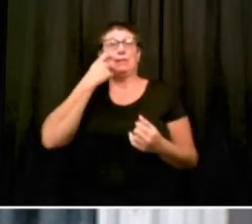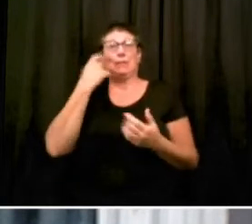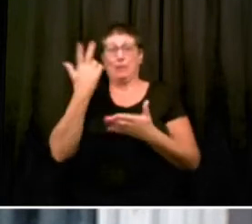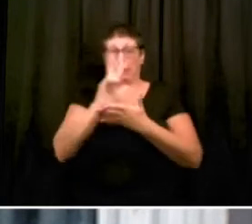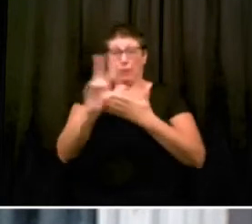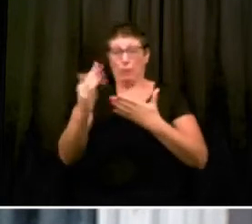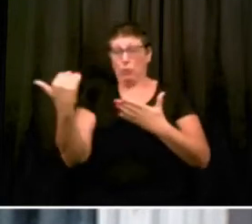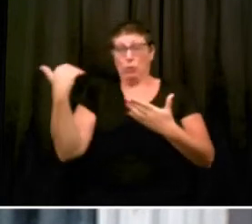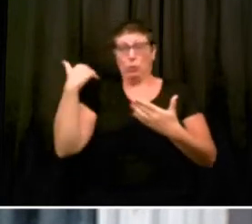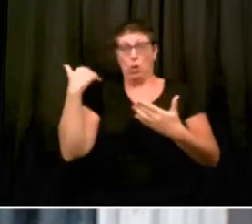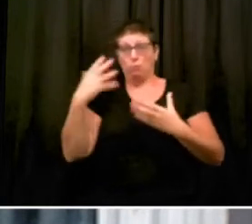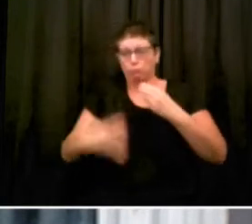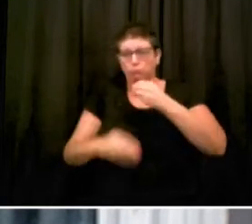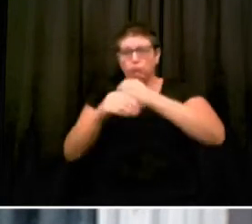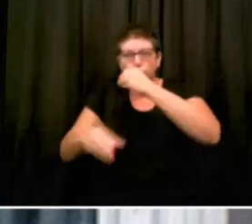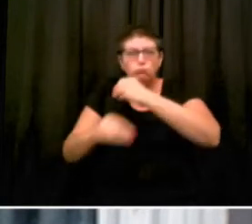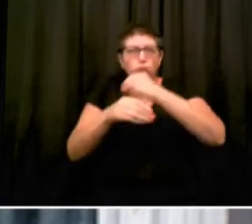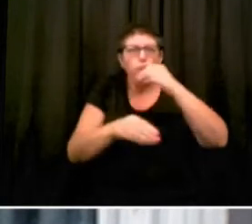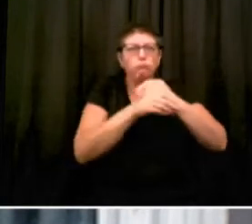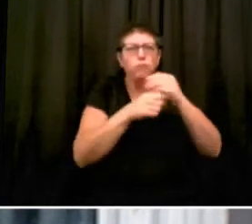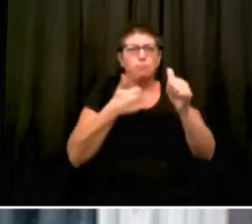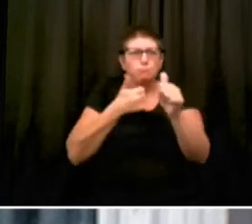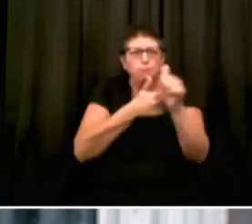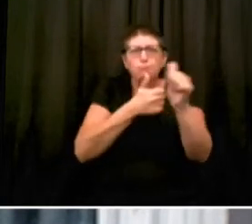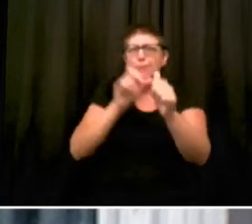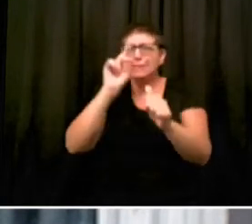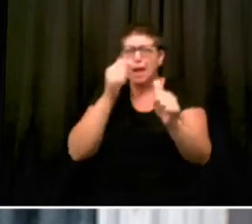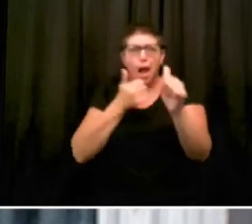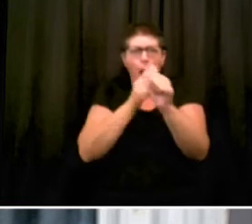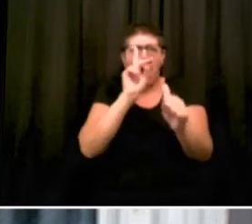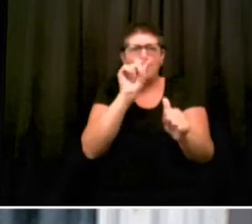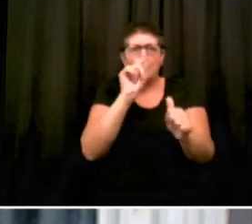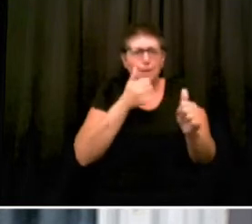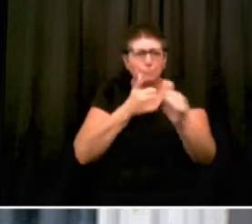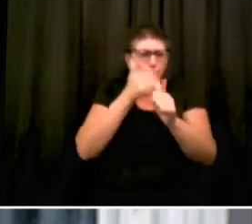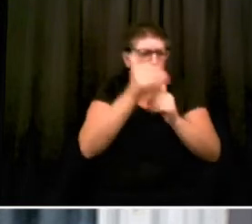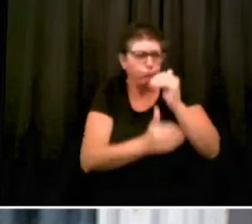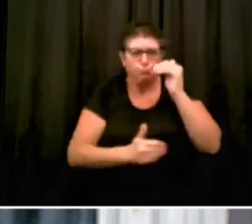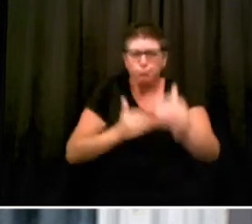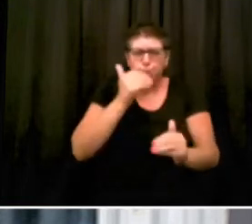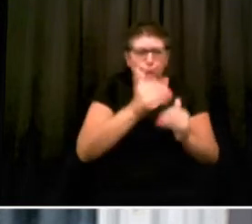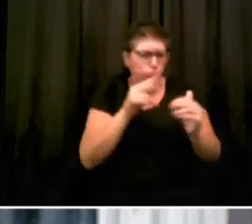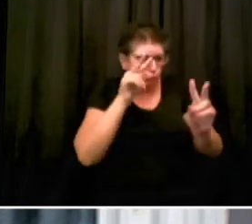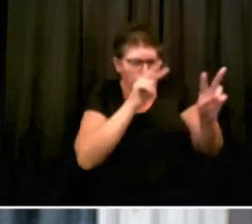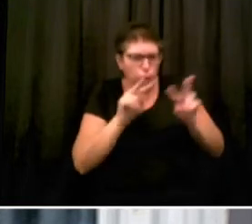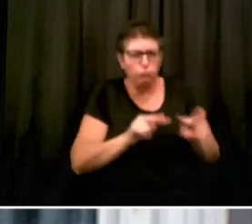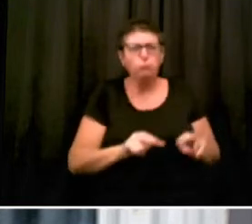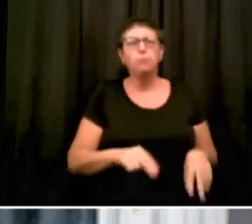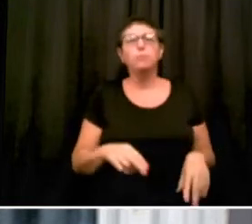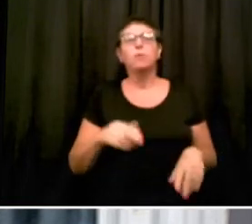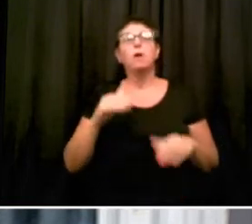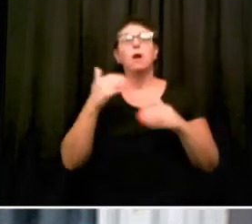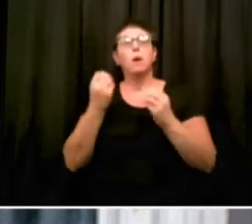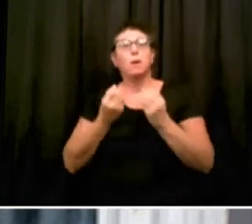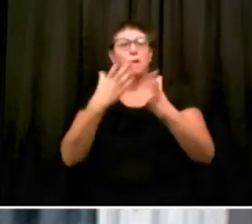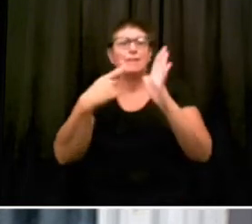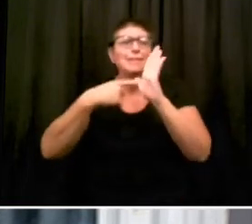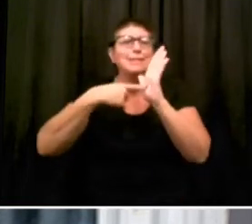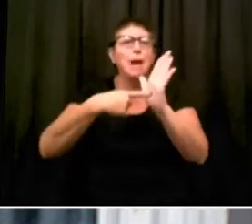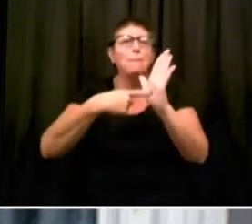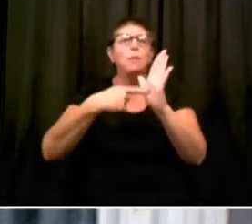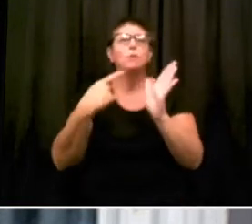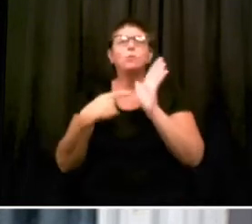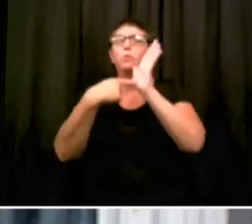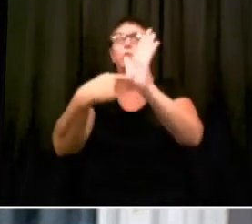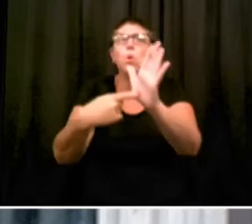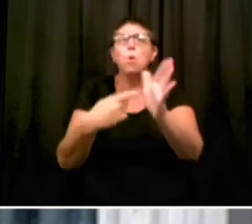telling people about our discipline process, telling people and giving them examples of how seriously we treat discipline in many cases. And